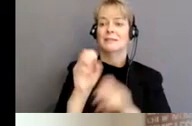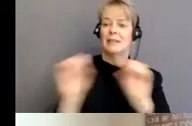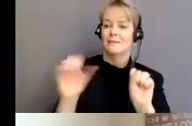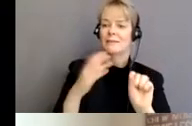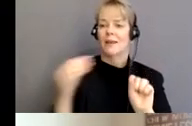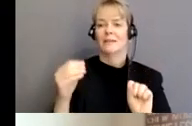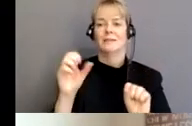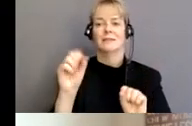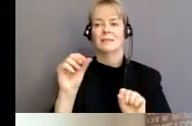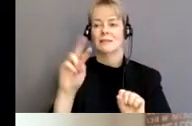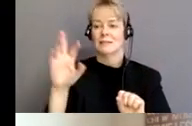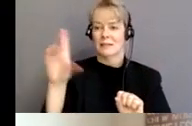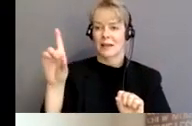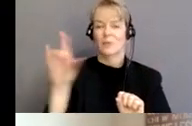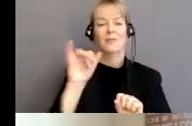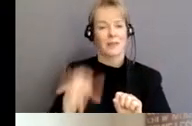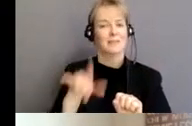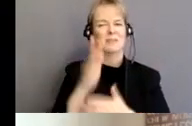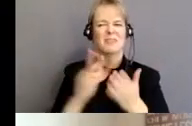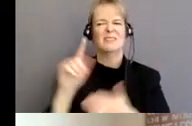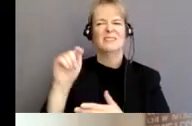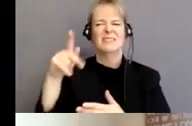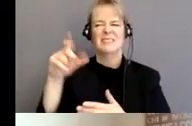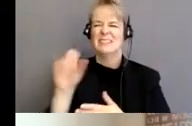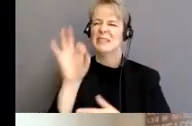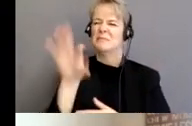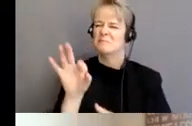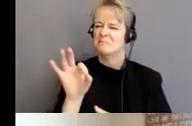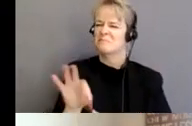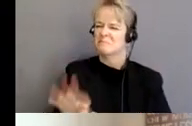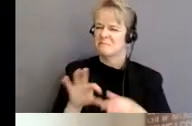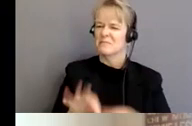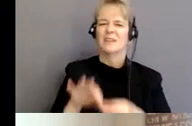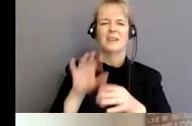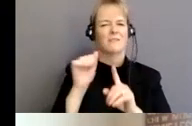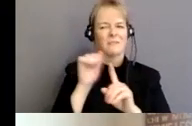the fraud prevention tips. And then we have fact sheets on financial abuse,